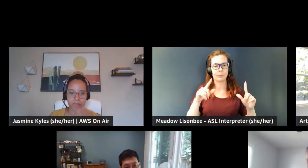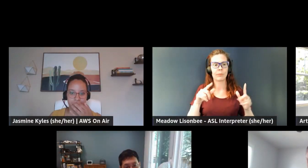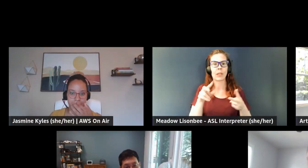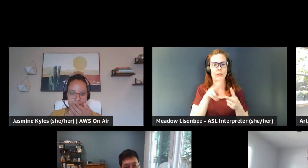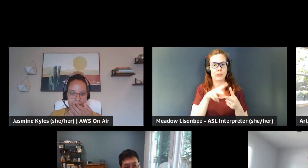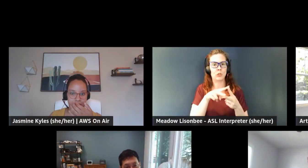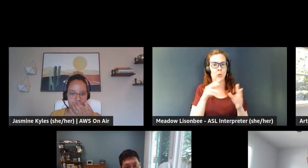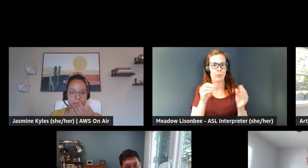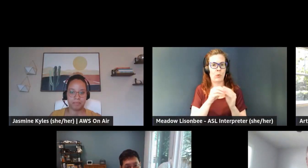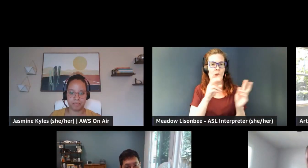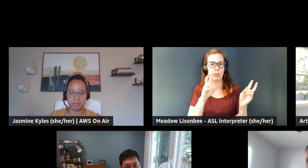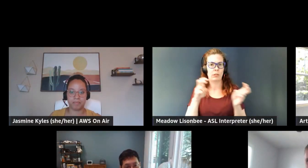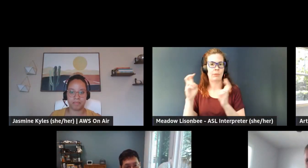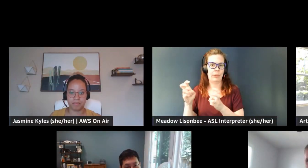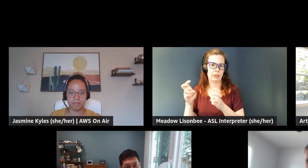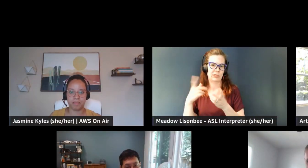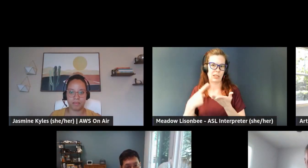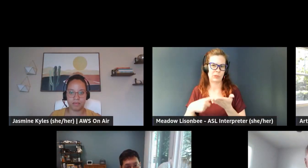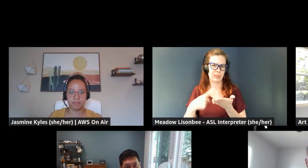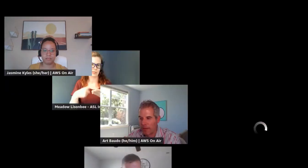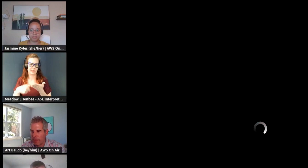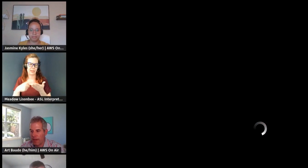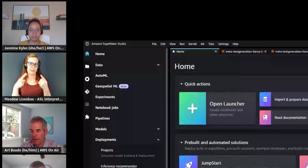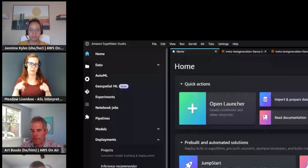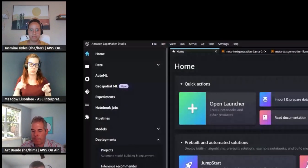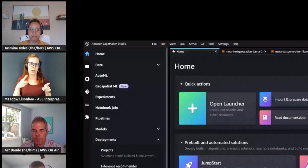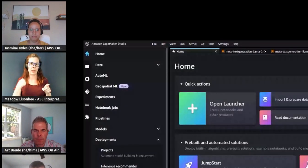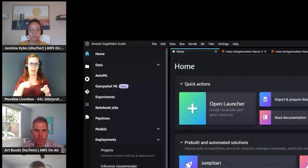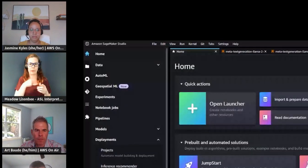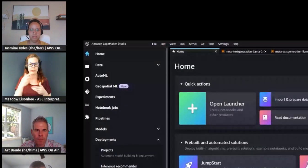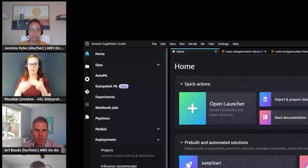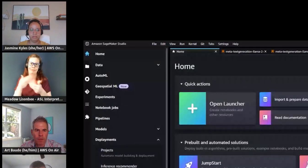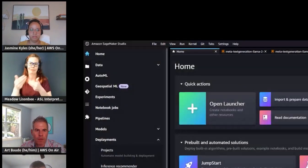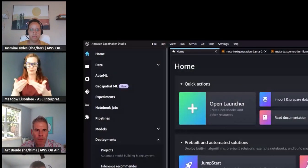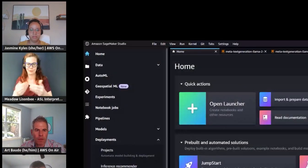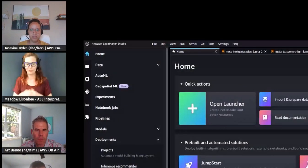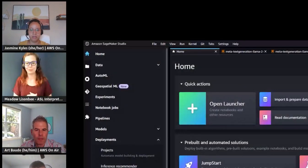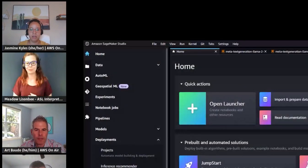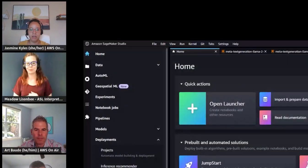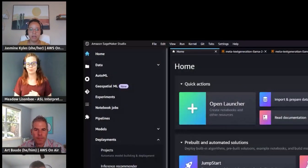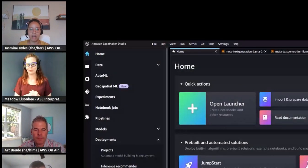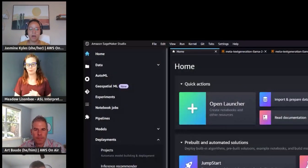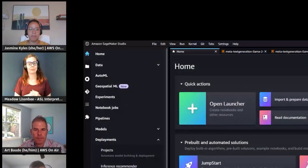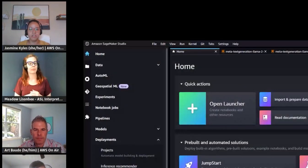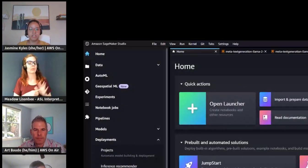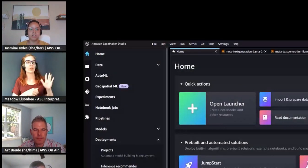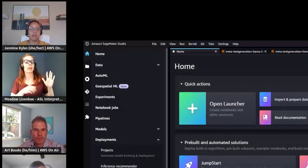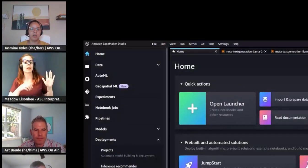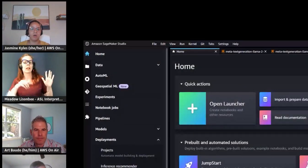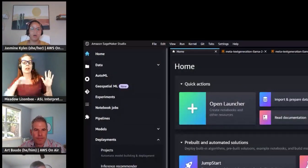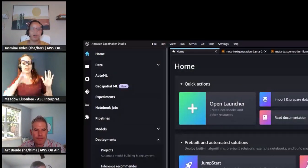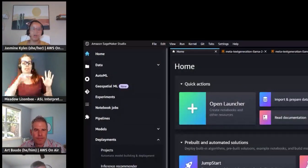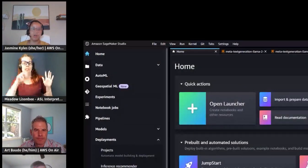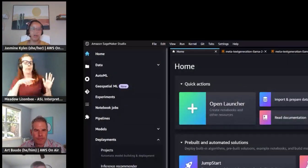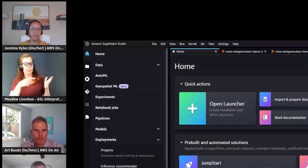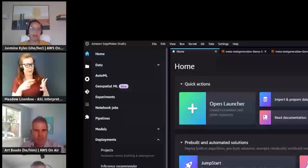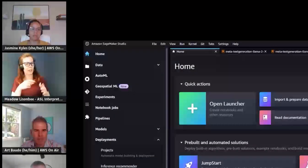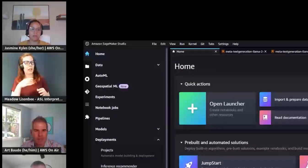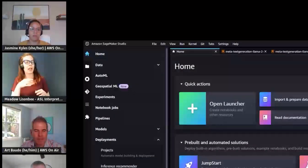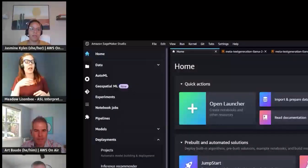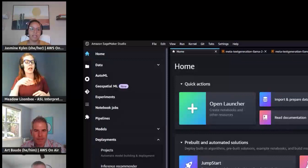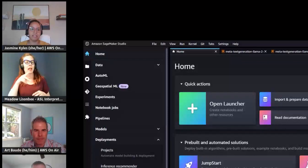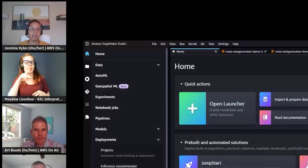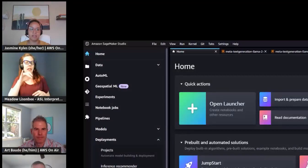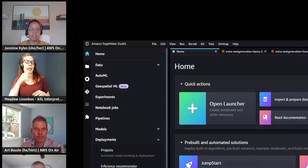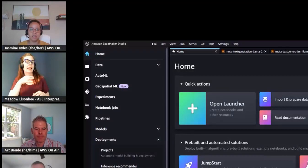additional topics that I'll talk through while we're working here. Yeah, Kyle, I'm interested in knowing, like, as